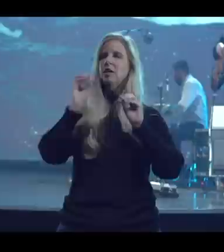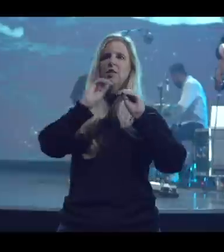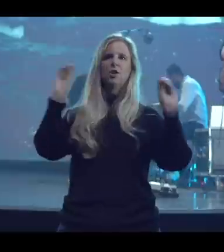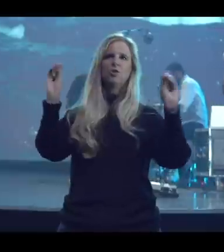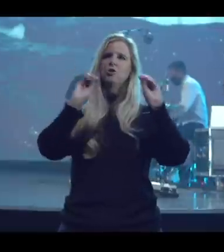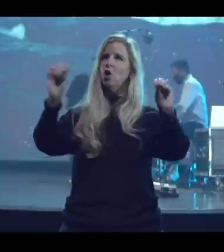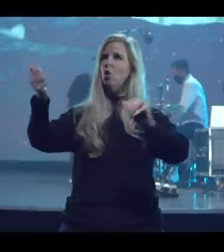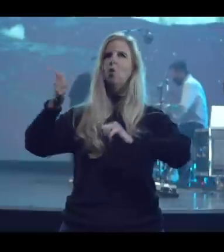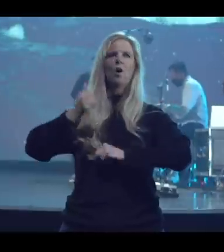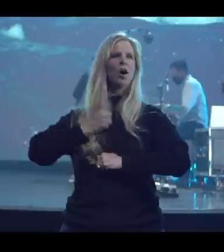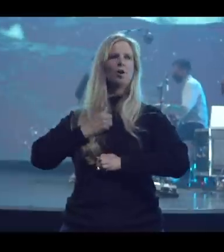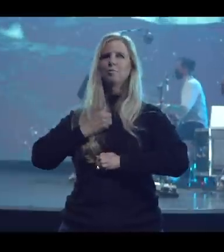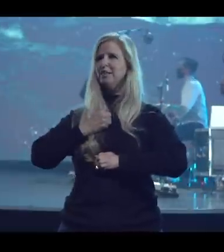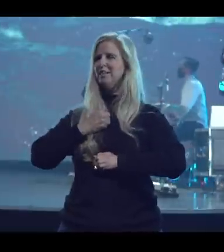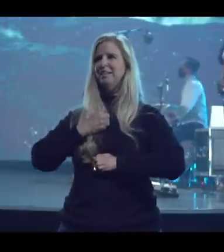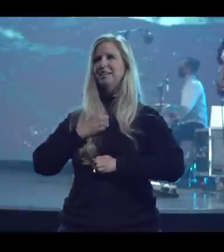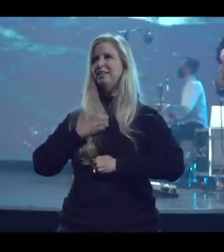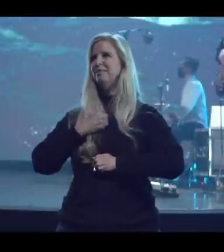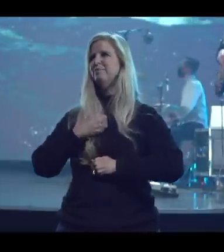there is no army,